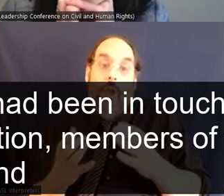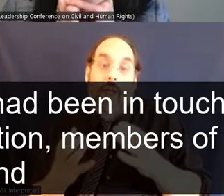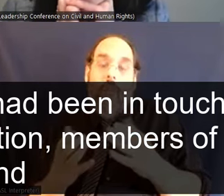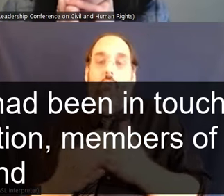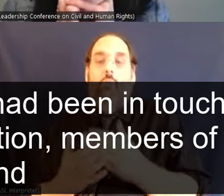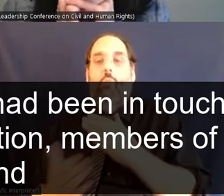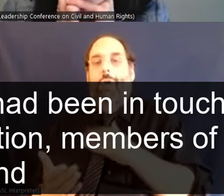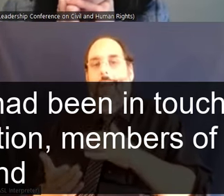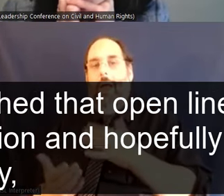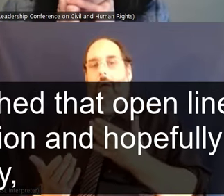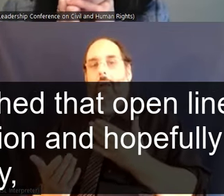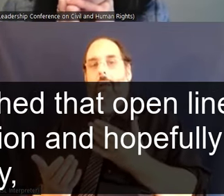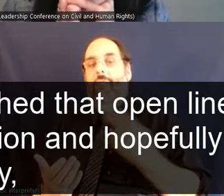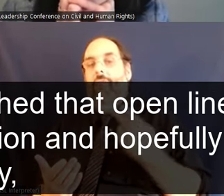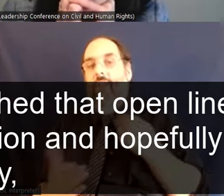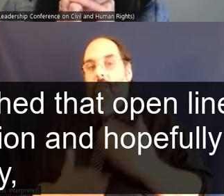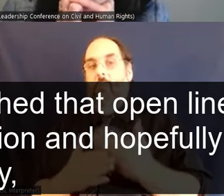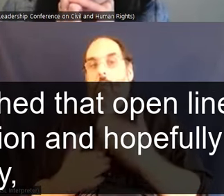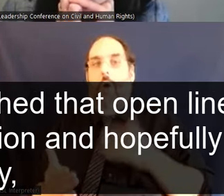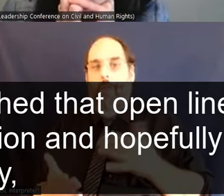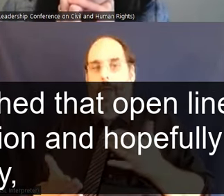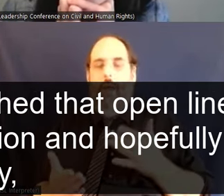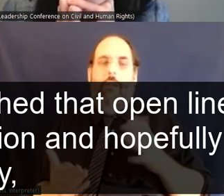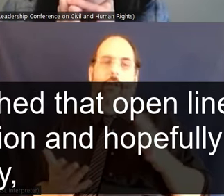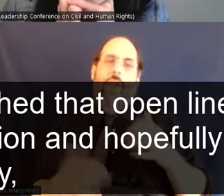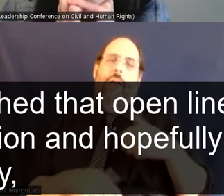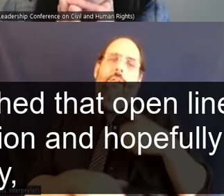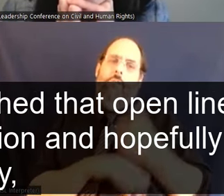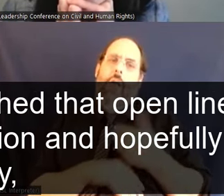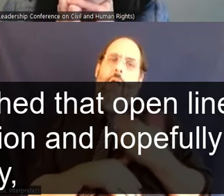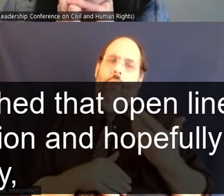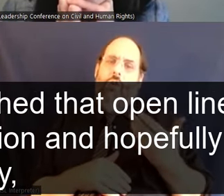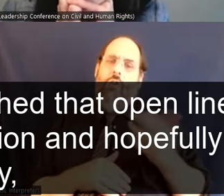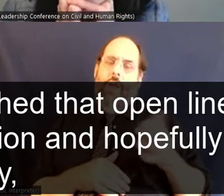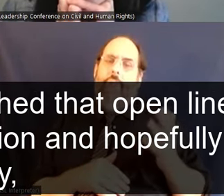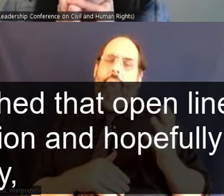of the victim community, and had established those